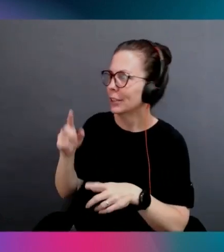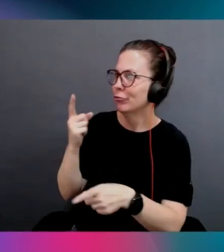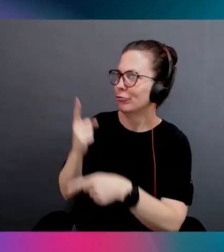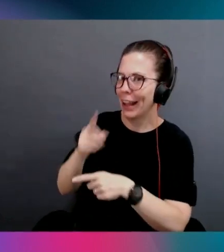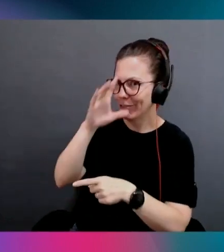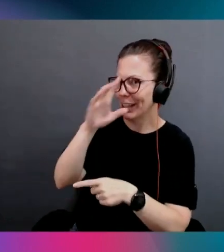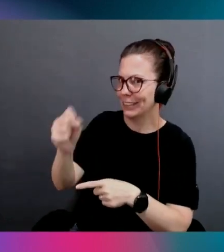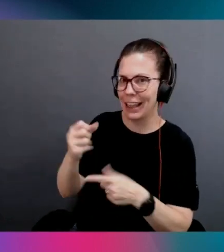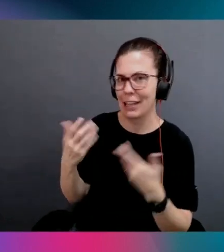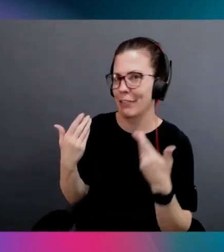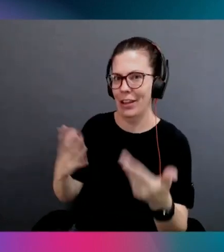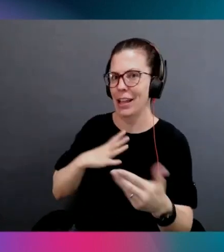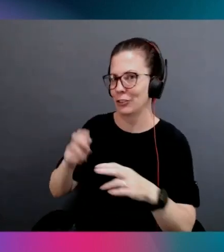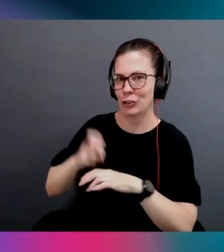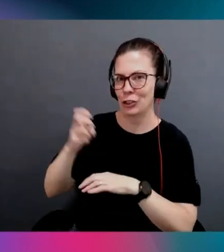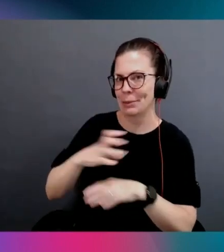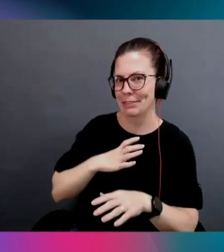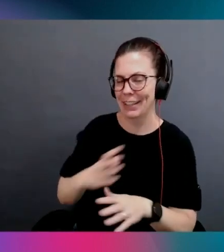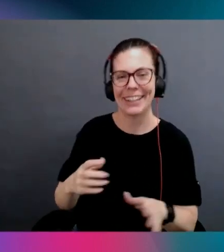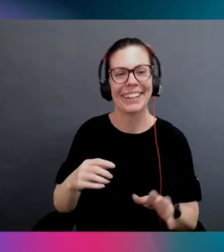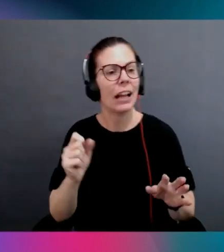here to hear about.